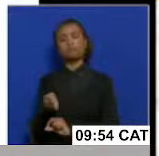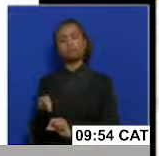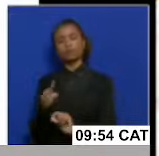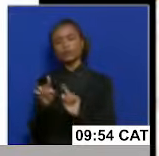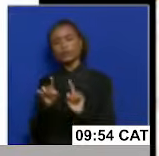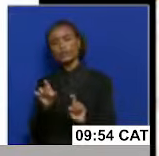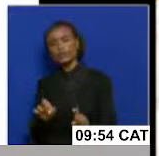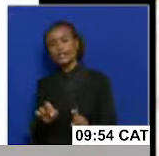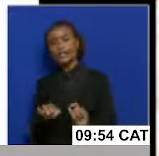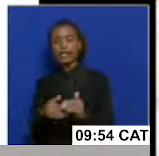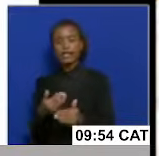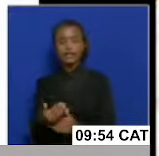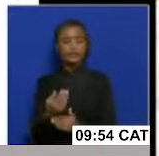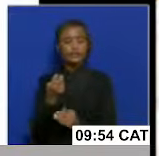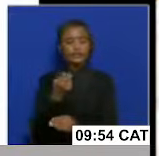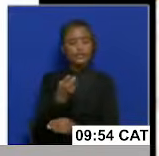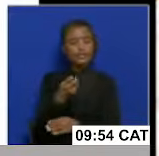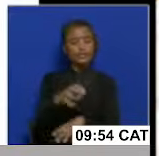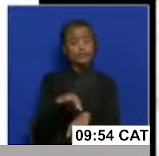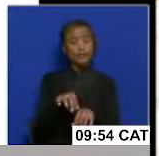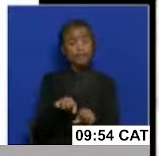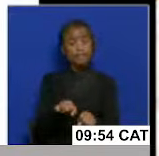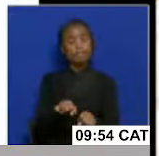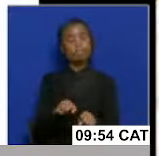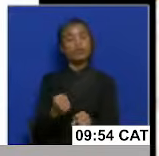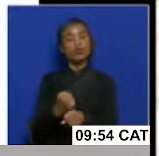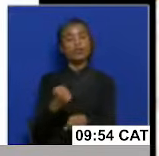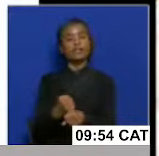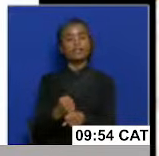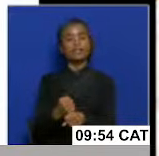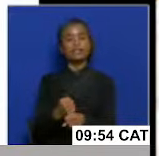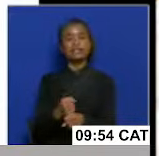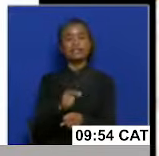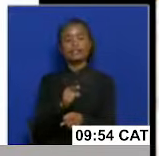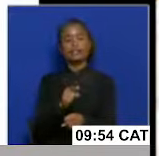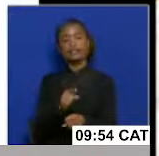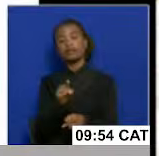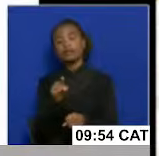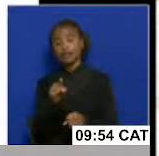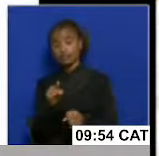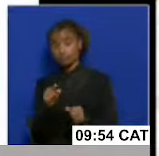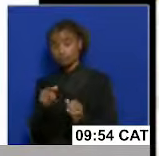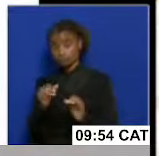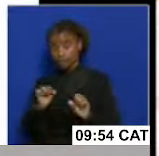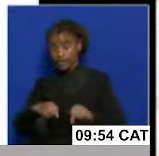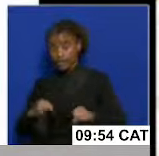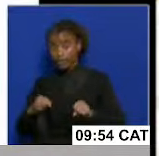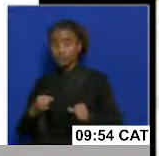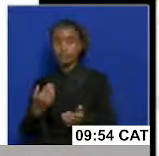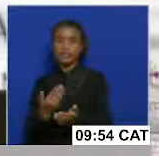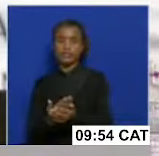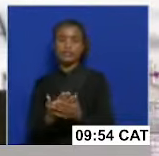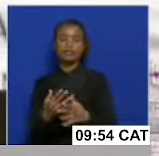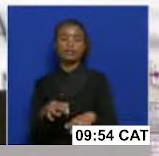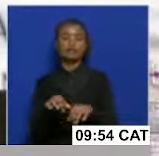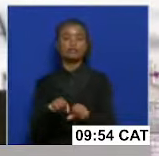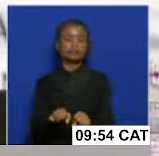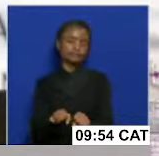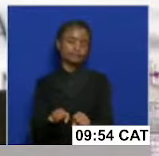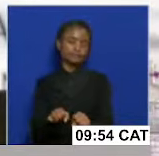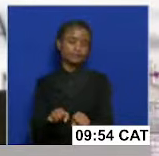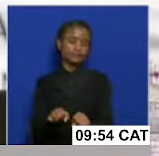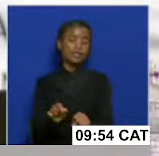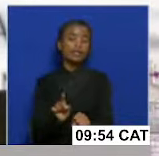seizure operation after receiving their consent. In circumstances where